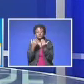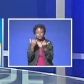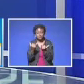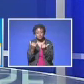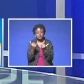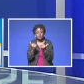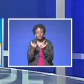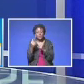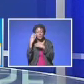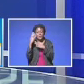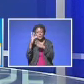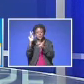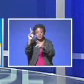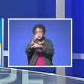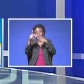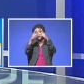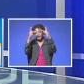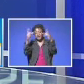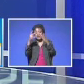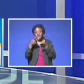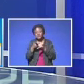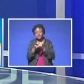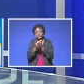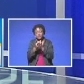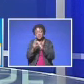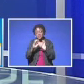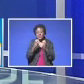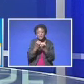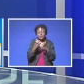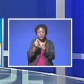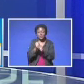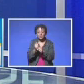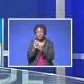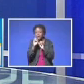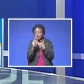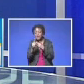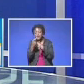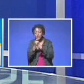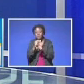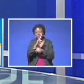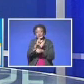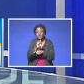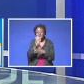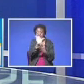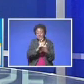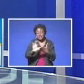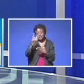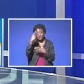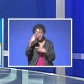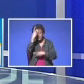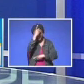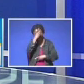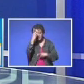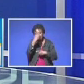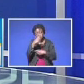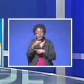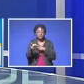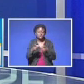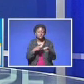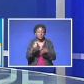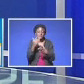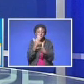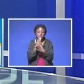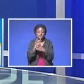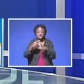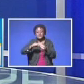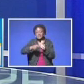Meantime, Bahamas Paradise Cruise Lines received the green light from the U.S. Centers for Disease Control and Prevention to begin simulated sailing